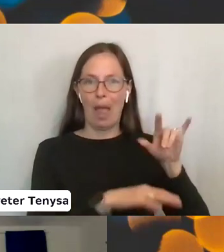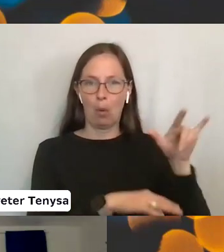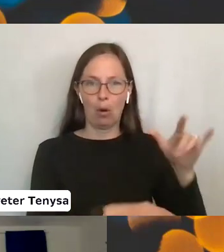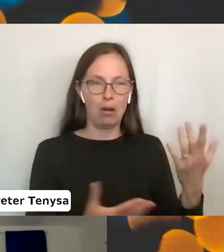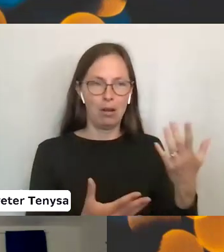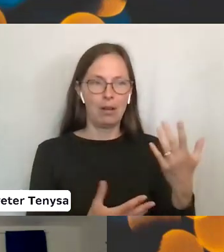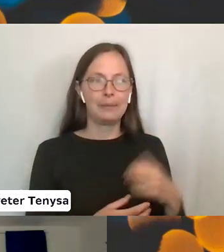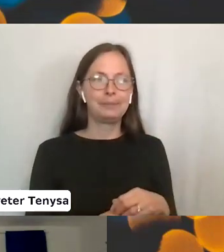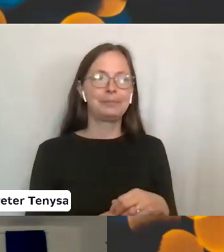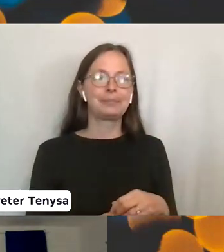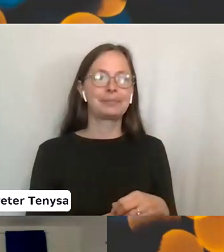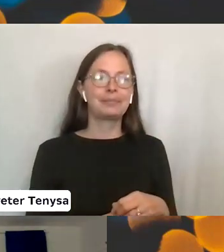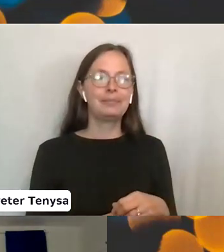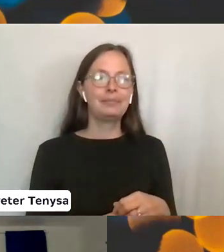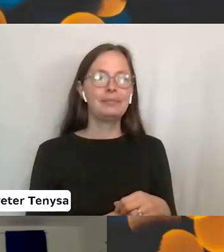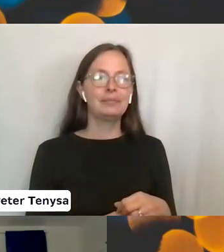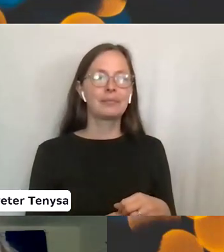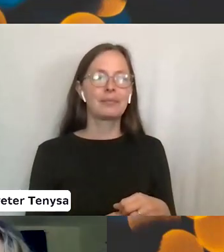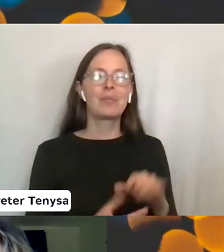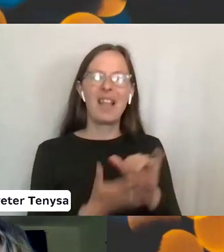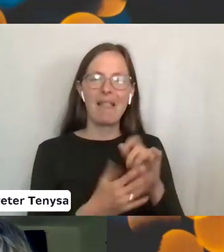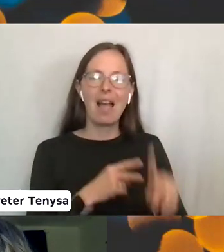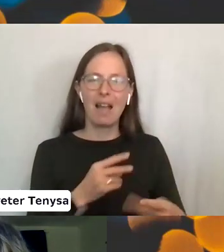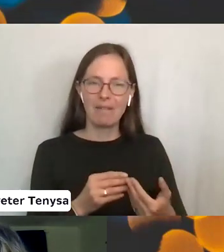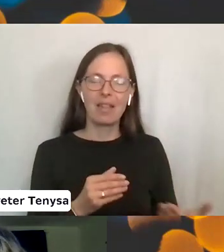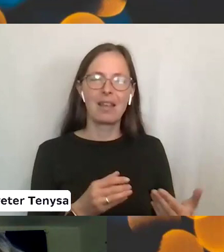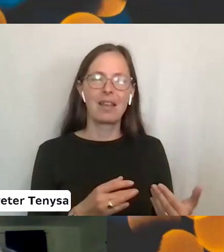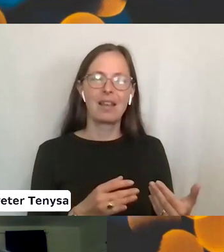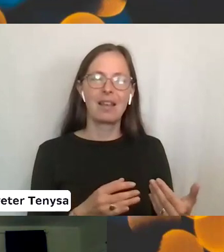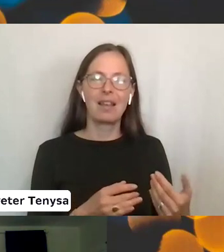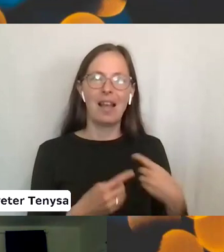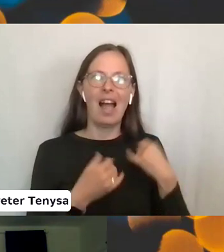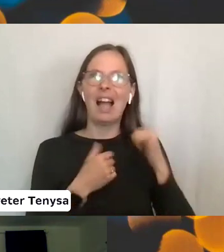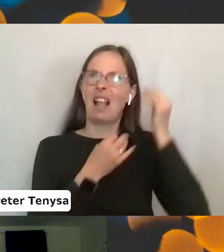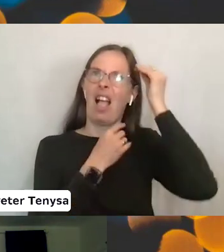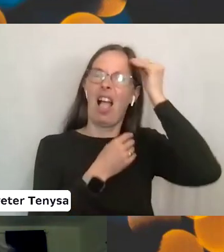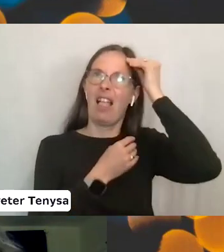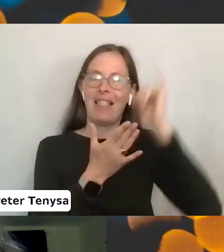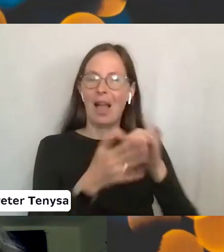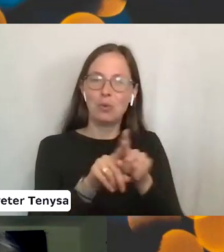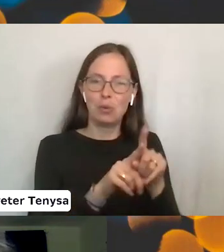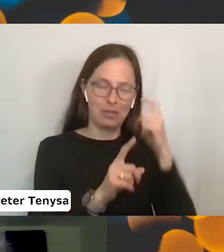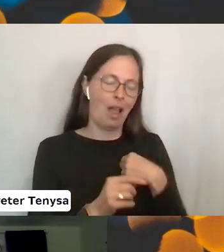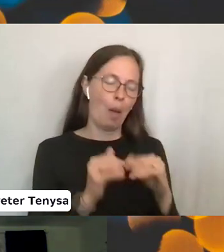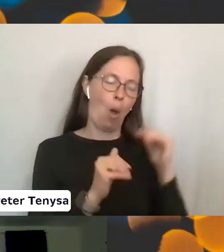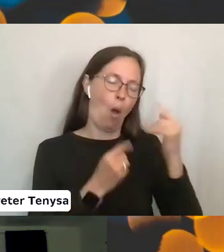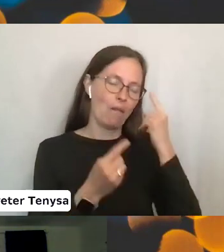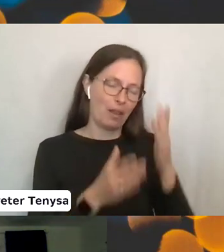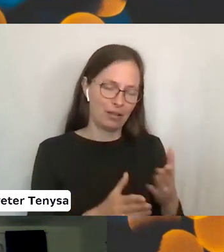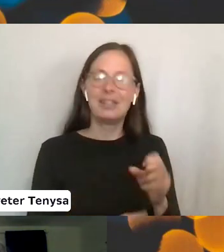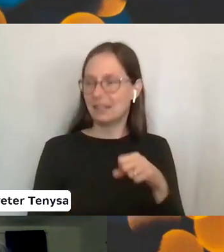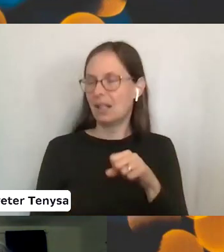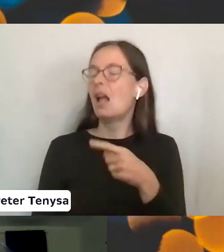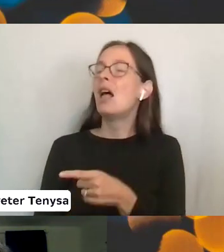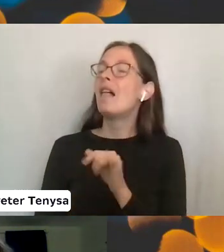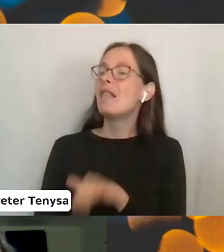at the airport. So those kinds of things haunt me as well, because I am an overthinker. So